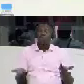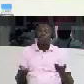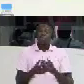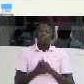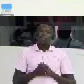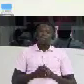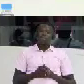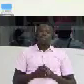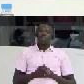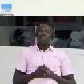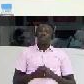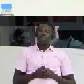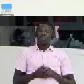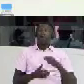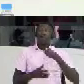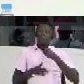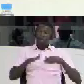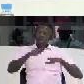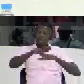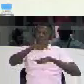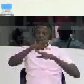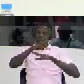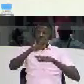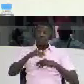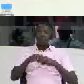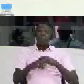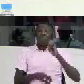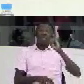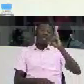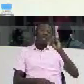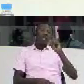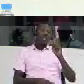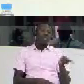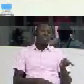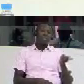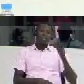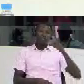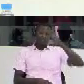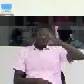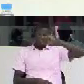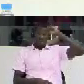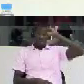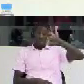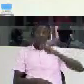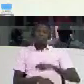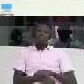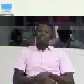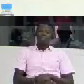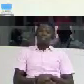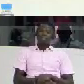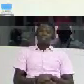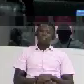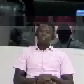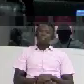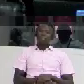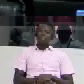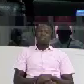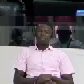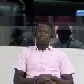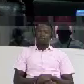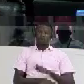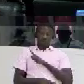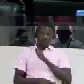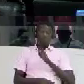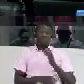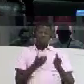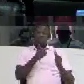under directly Inspector General of Police? I am directly under the Inspector General of Police. We will come back